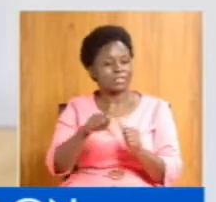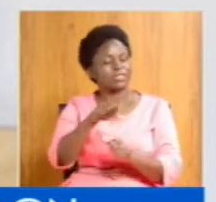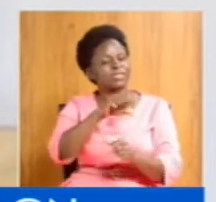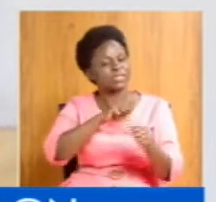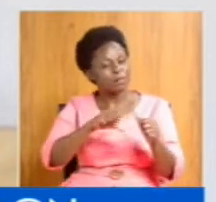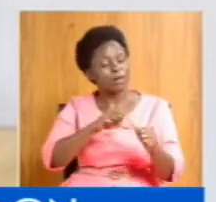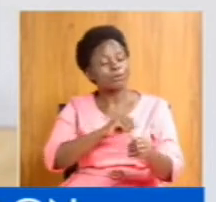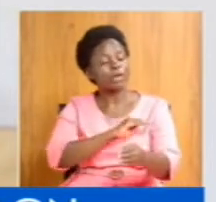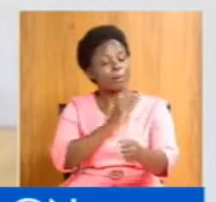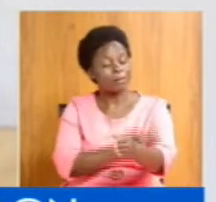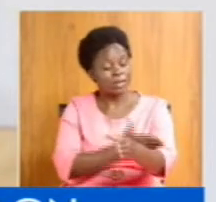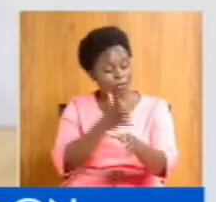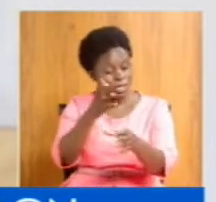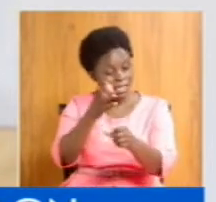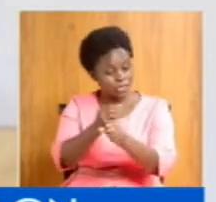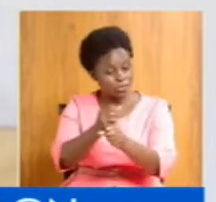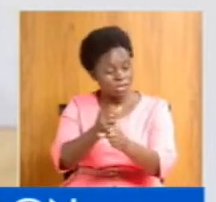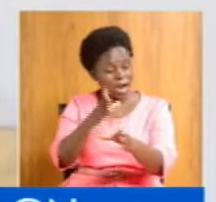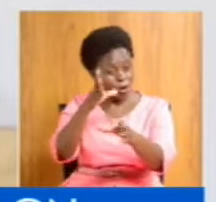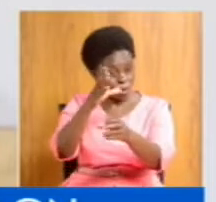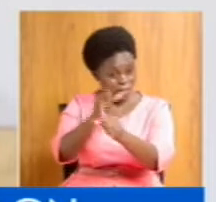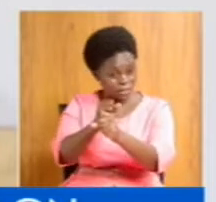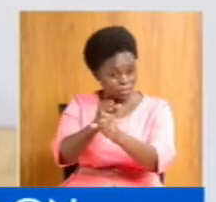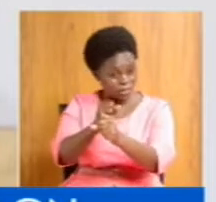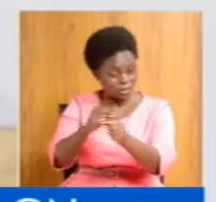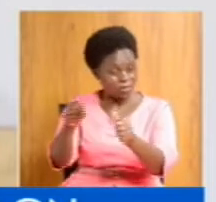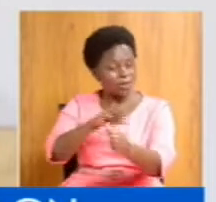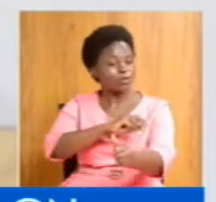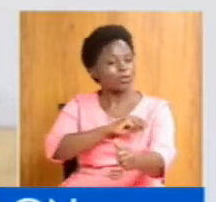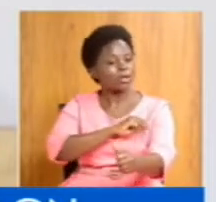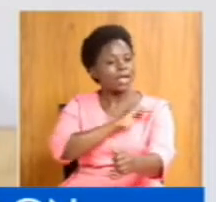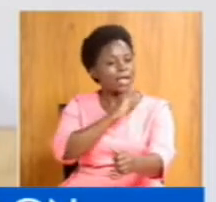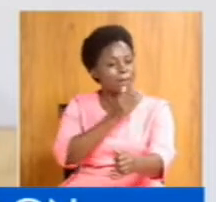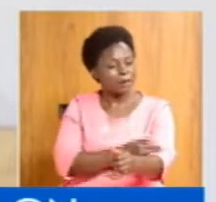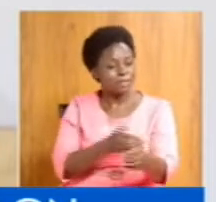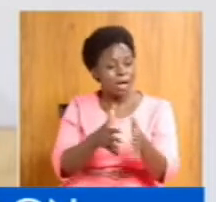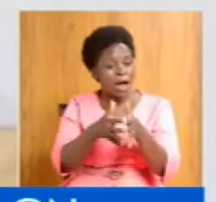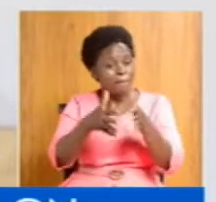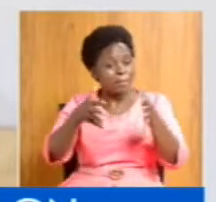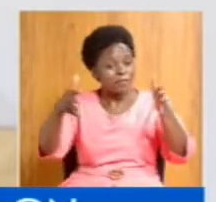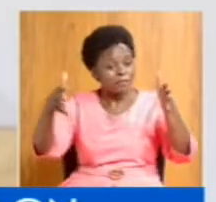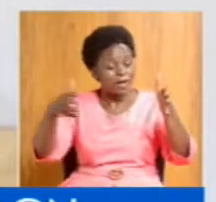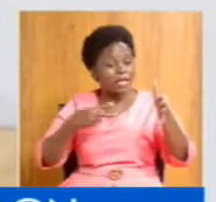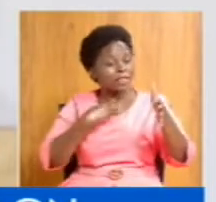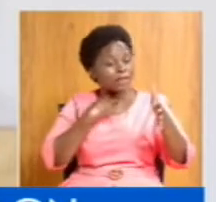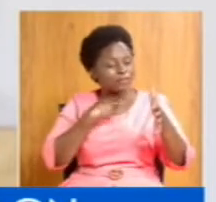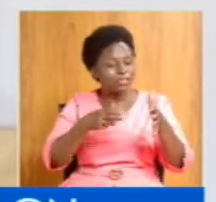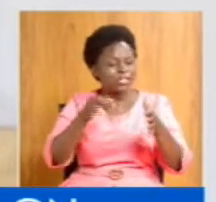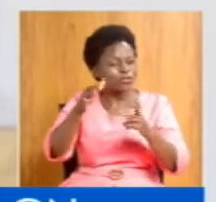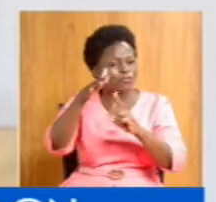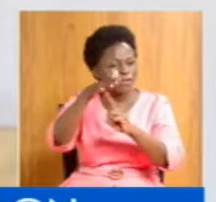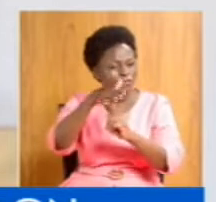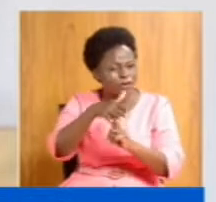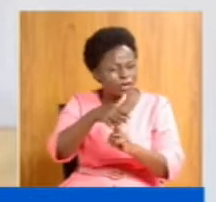empowerment. Cortifon is about amplifying voices of the vulnerable